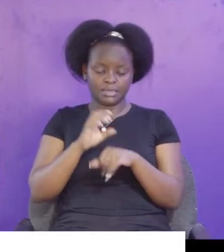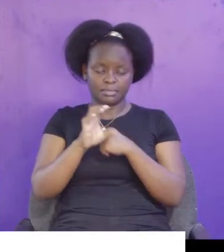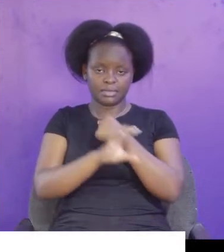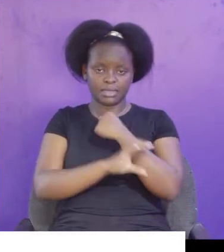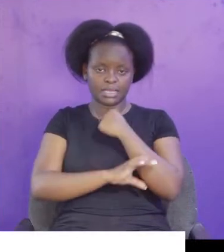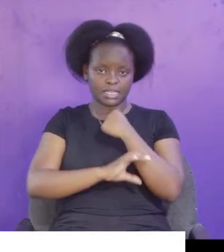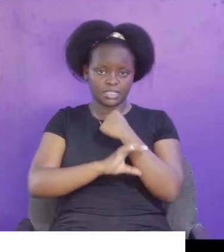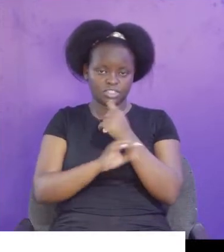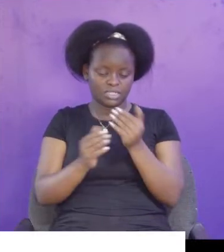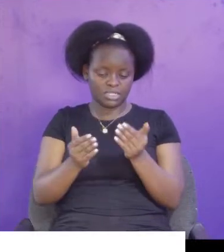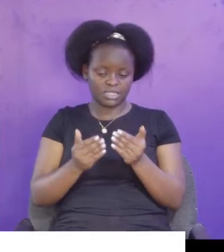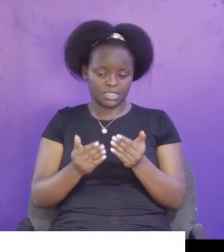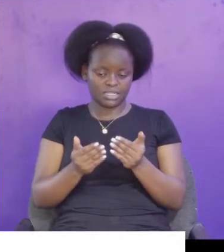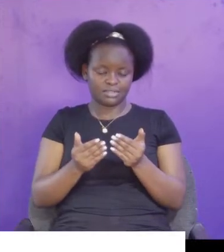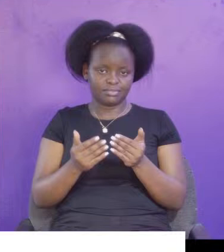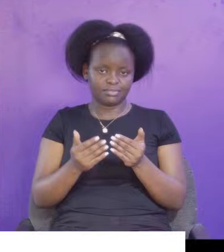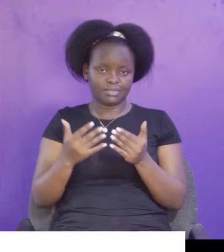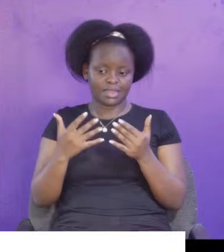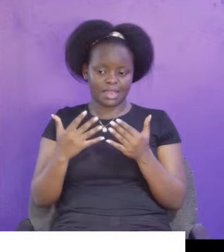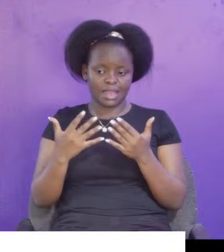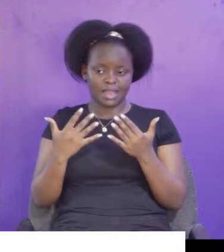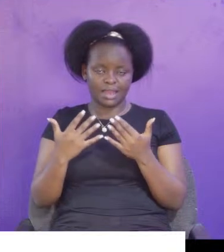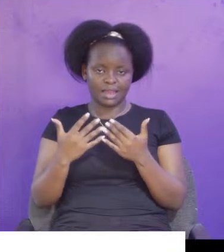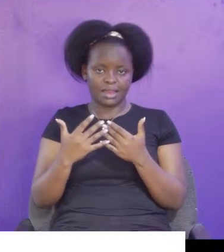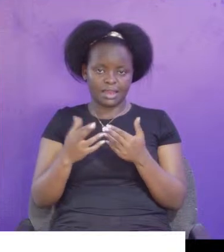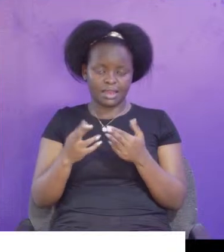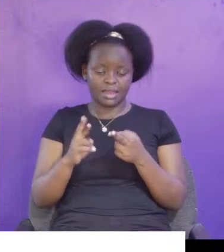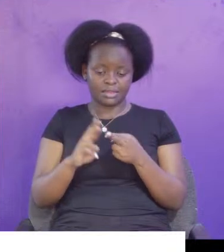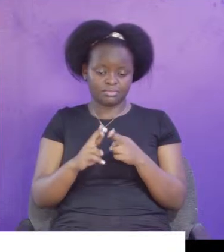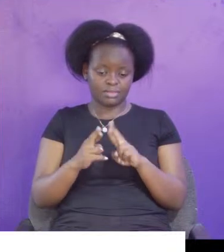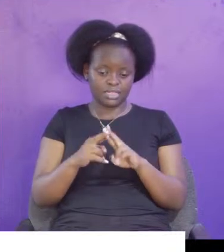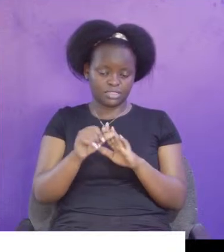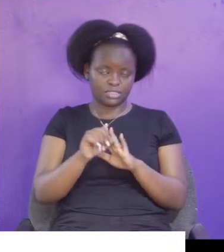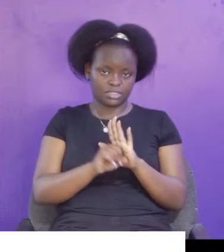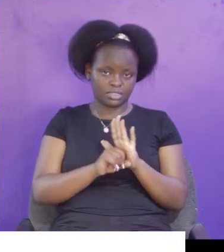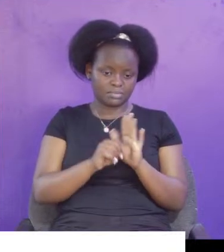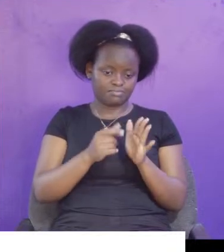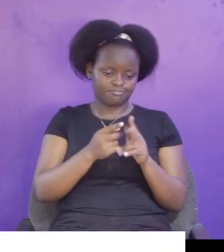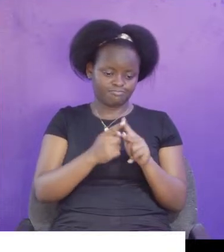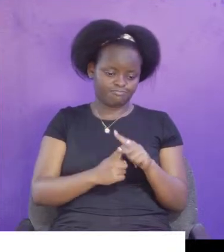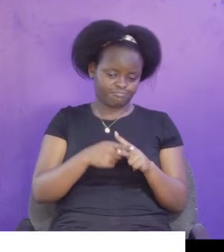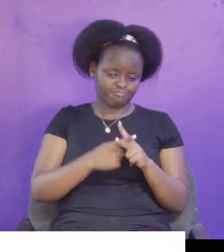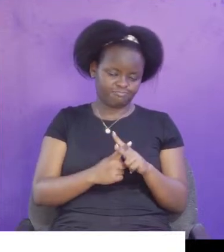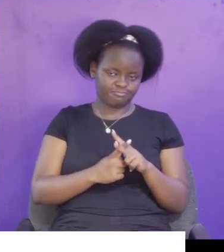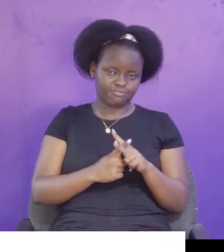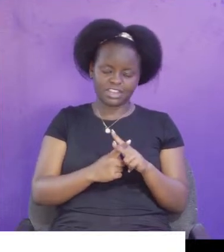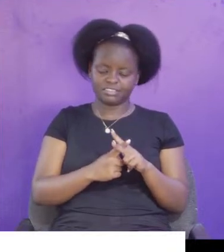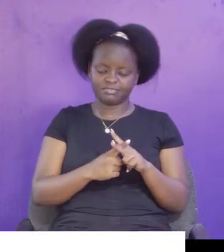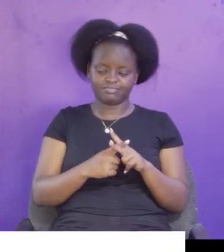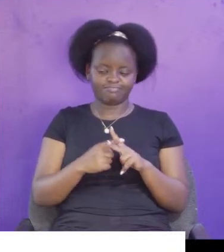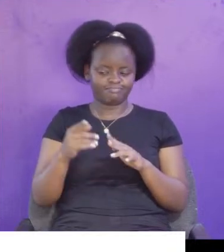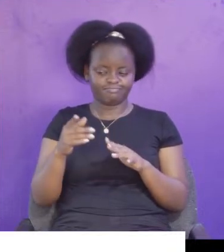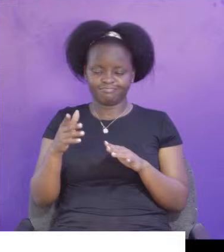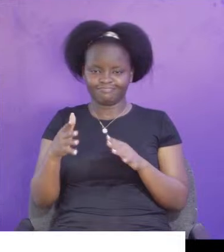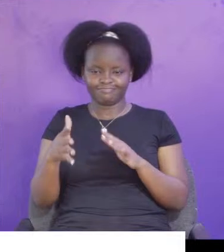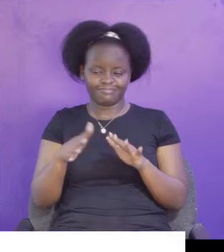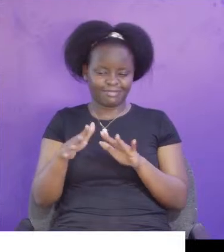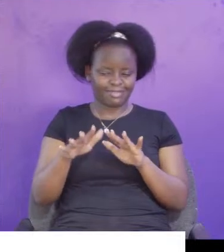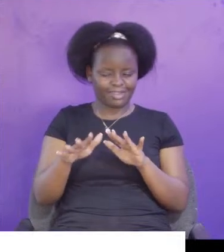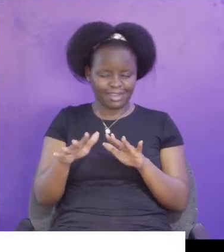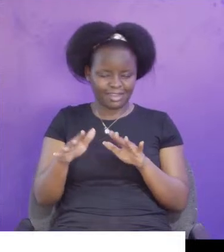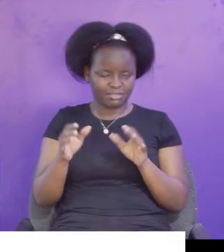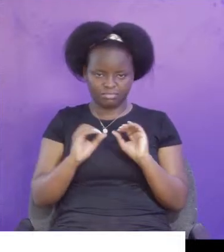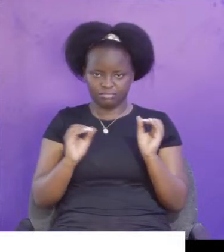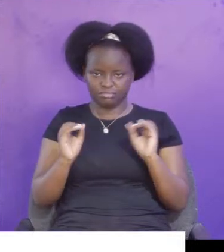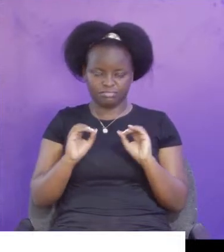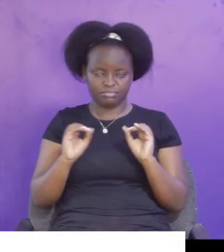of reconciliation, he offered it without hesitation. Perhaps one of